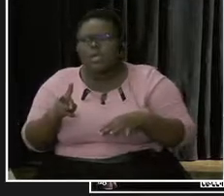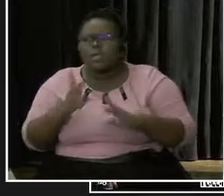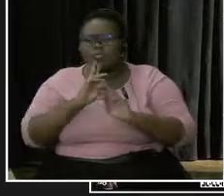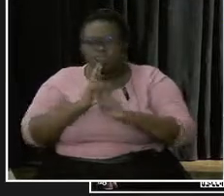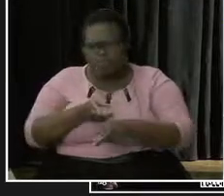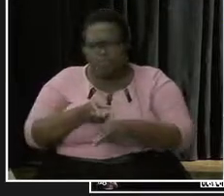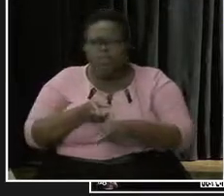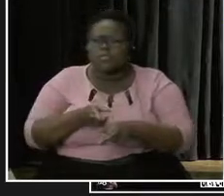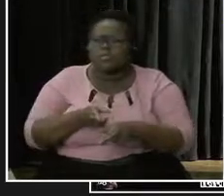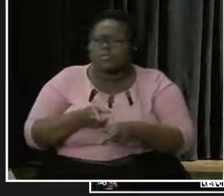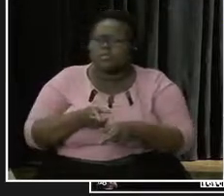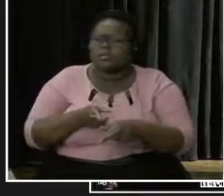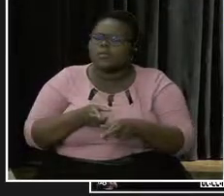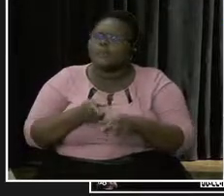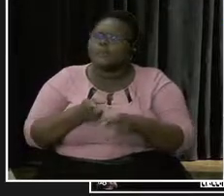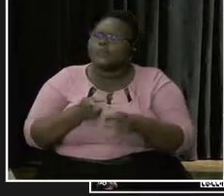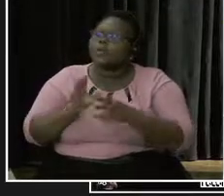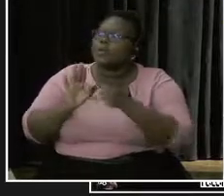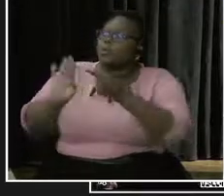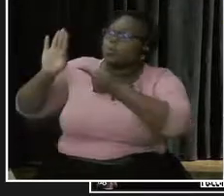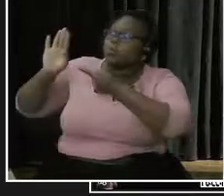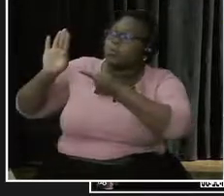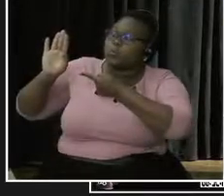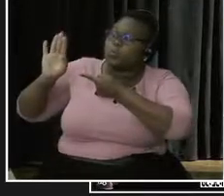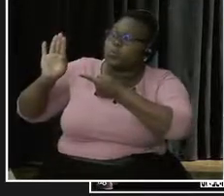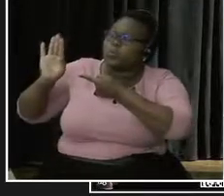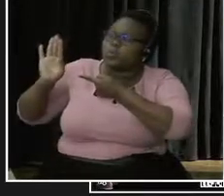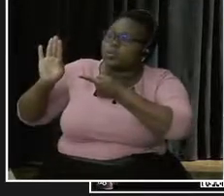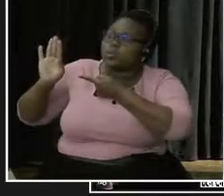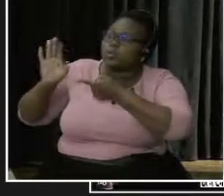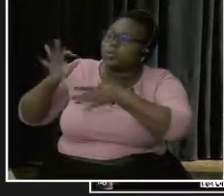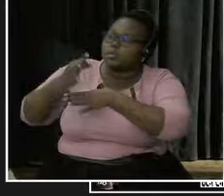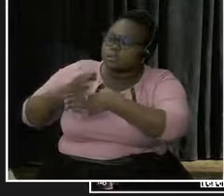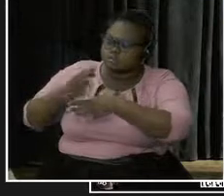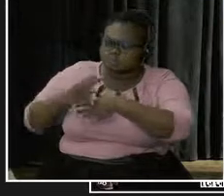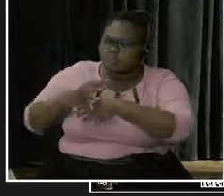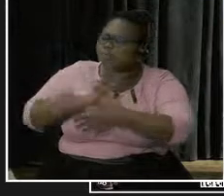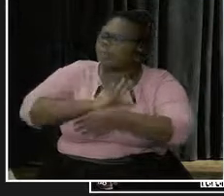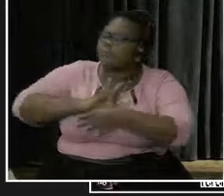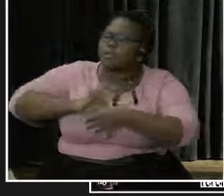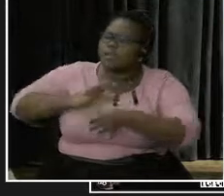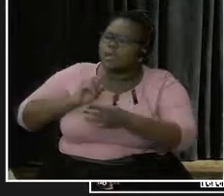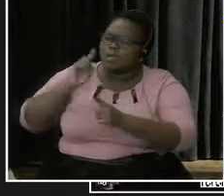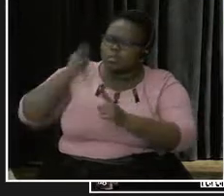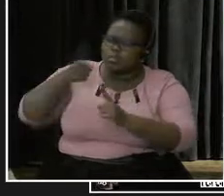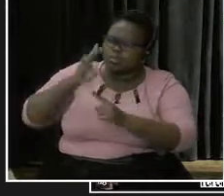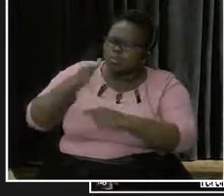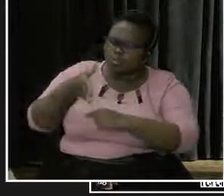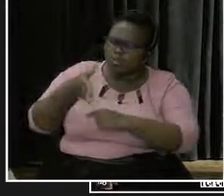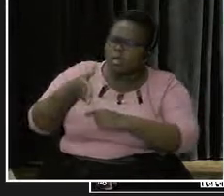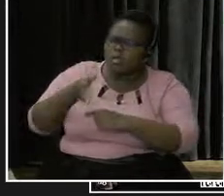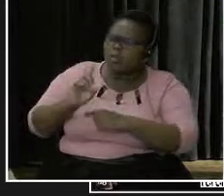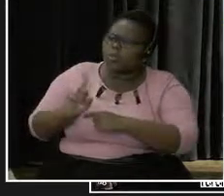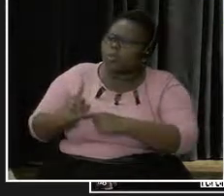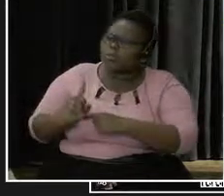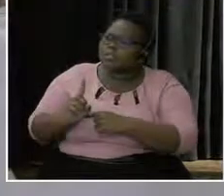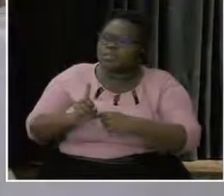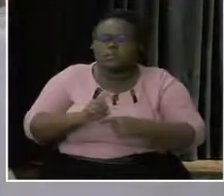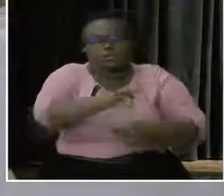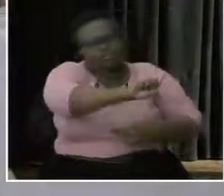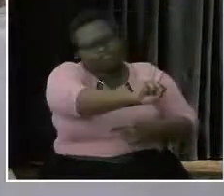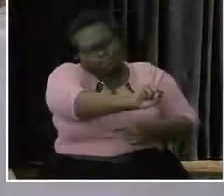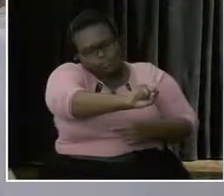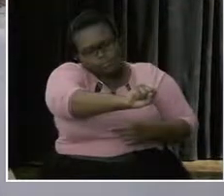understand the shortfalls. But more importantly, the item that I want to But speak Mayor, to what's the is, point of order? the local investment and